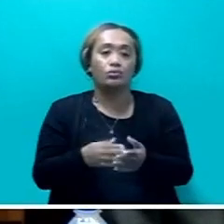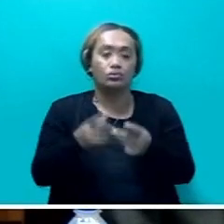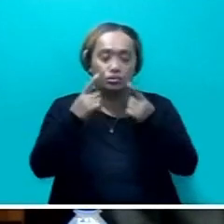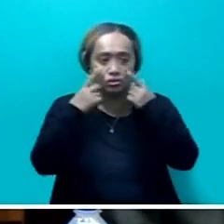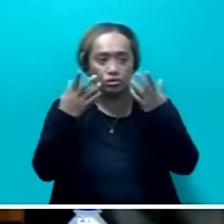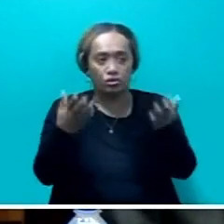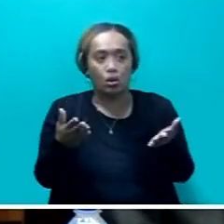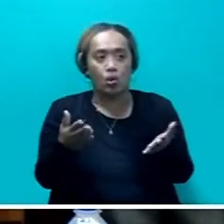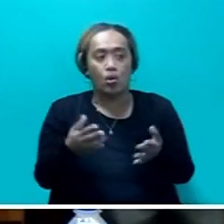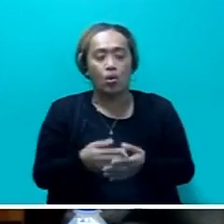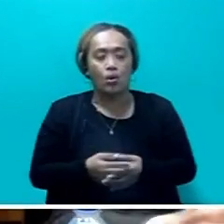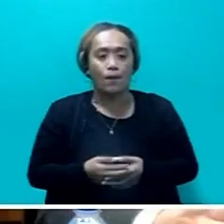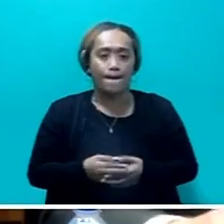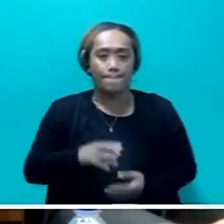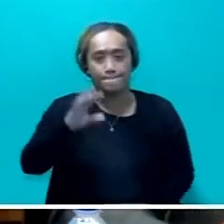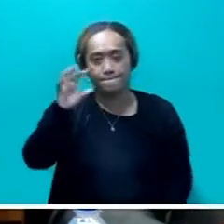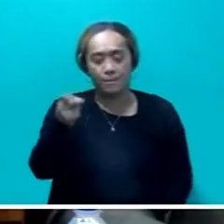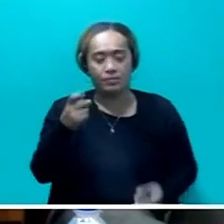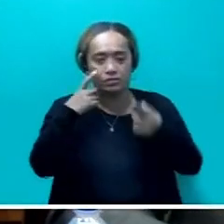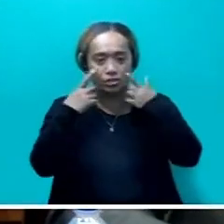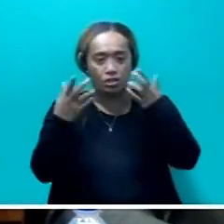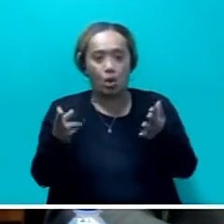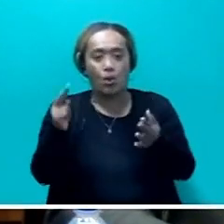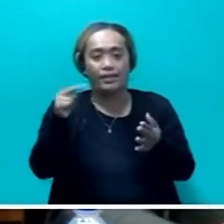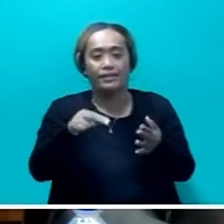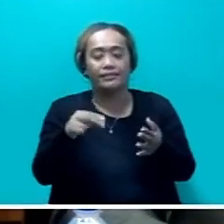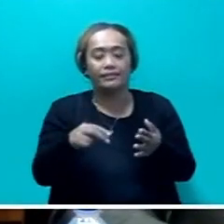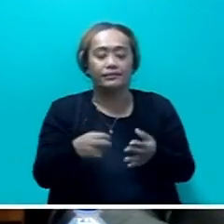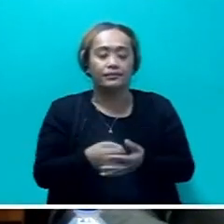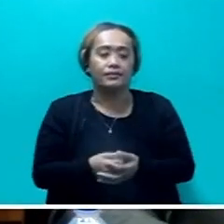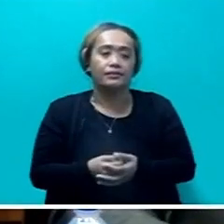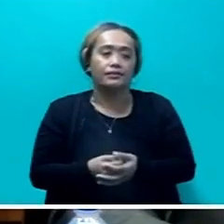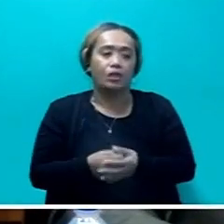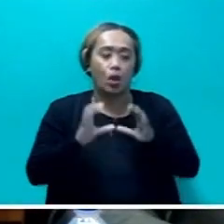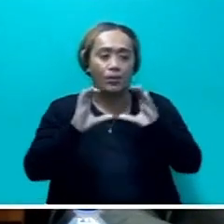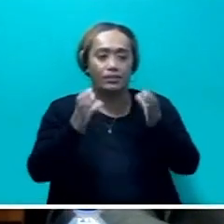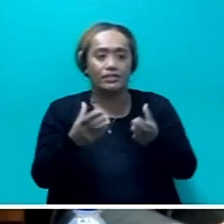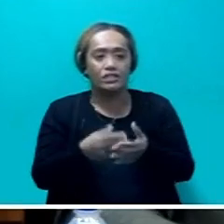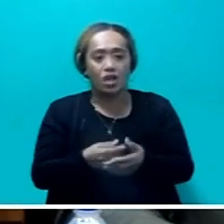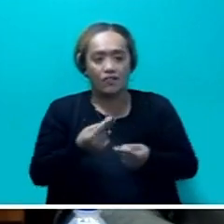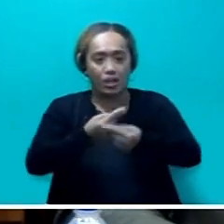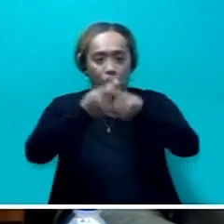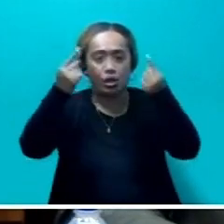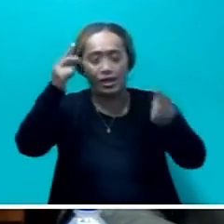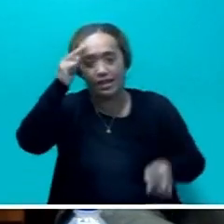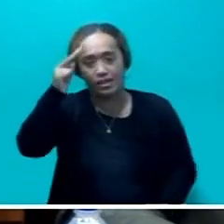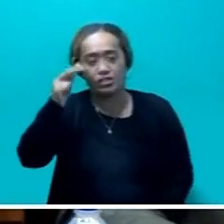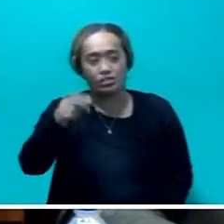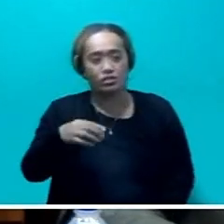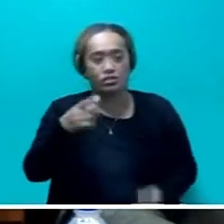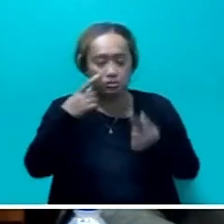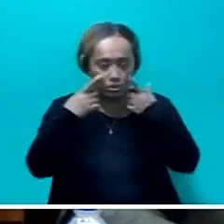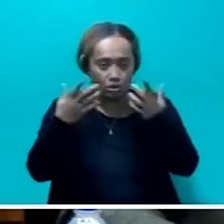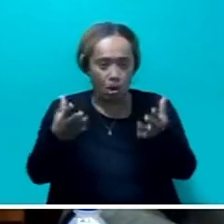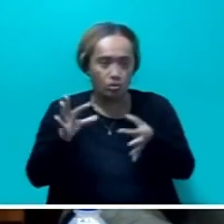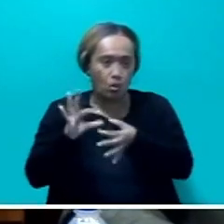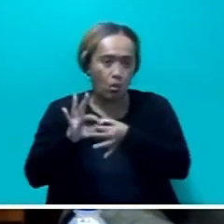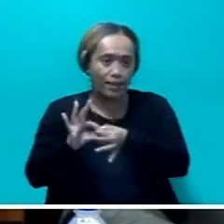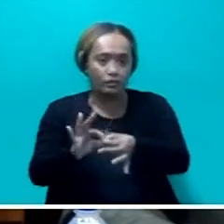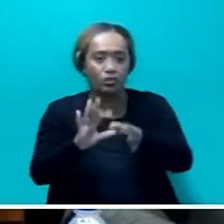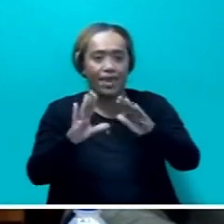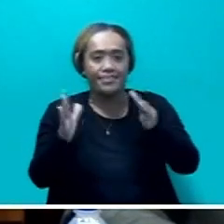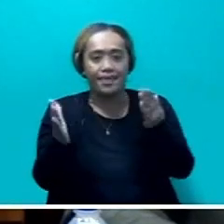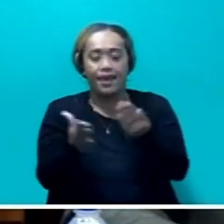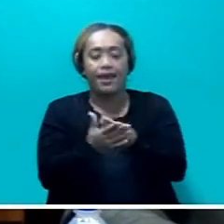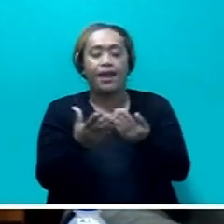occasion, we must reiterate our need as diverse communities of a great nation to work together for our collective, free